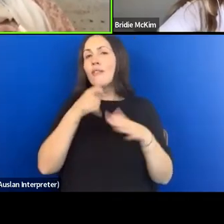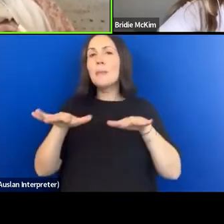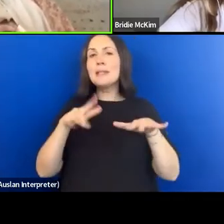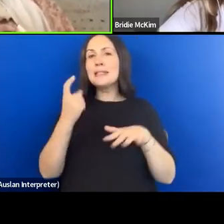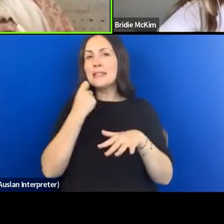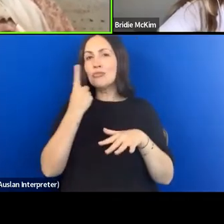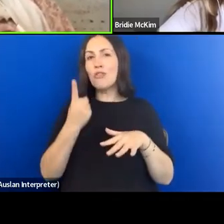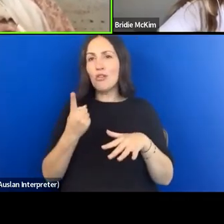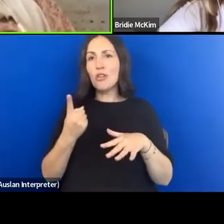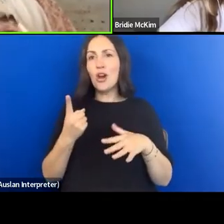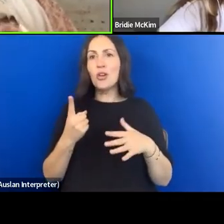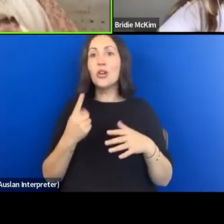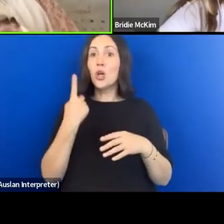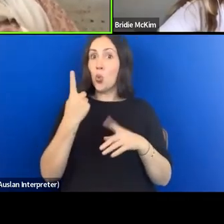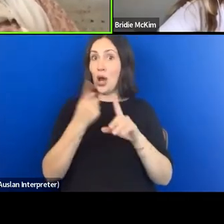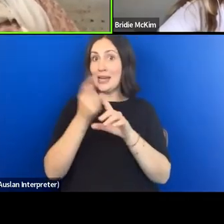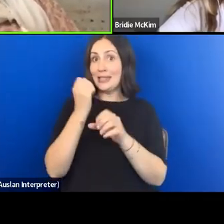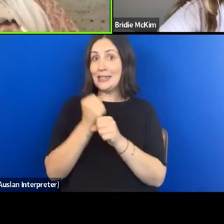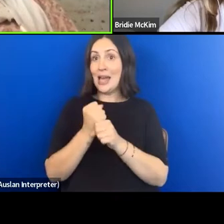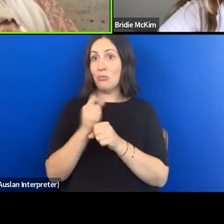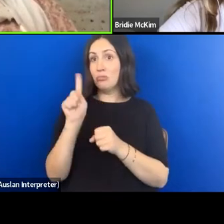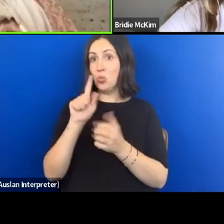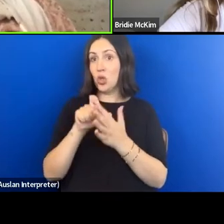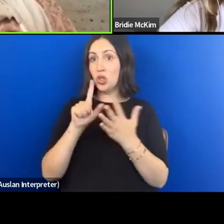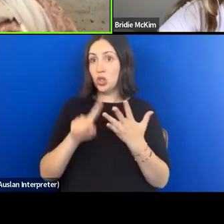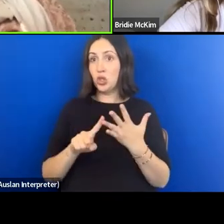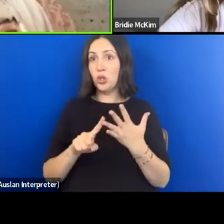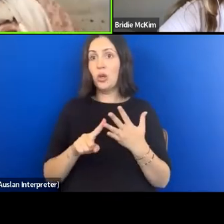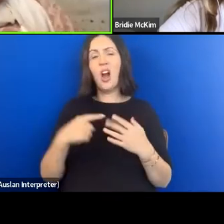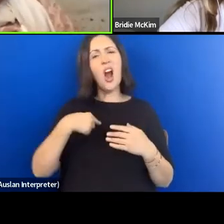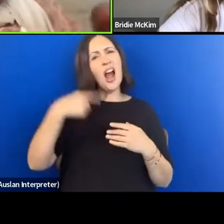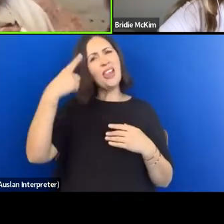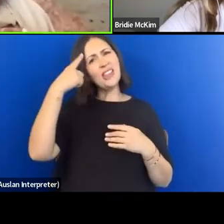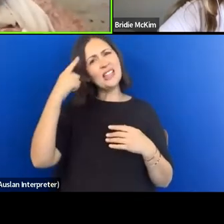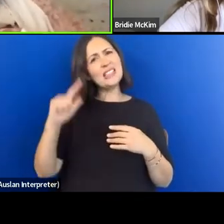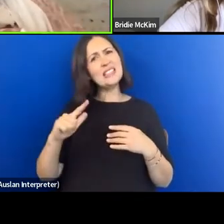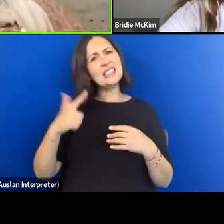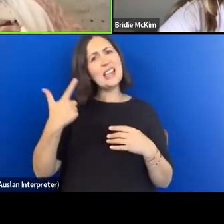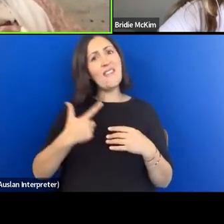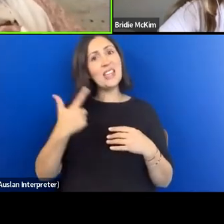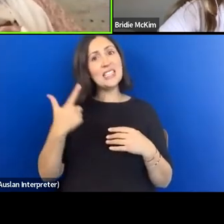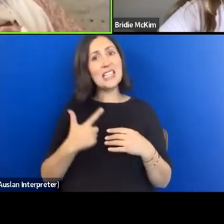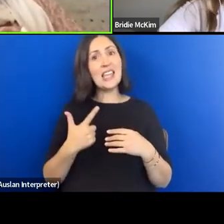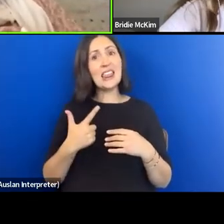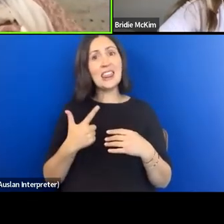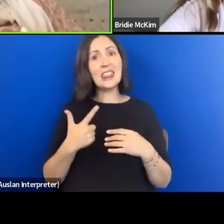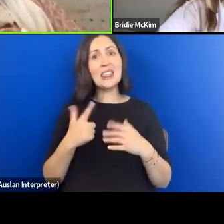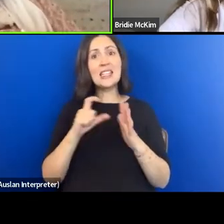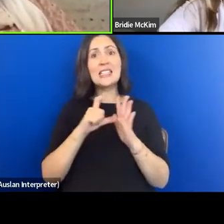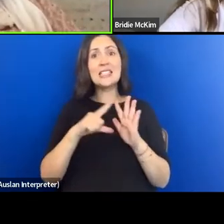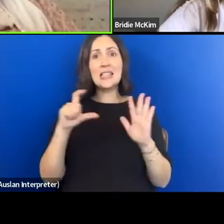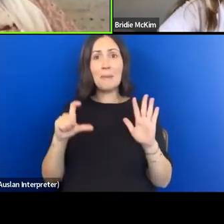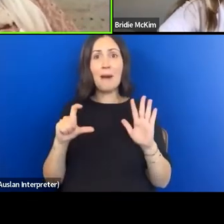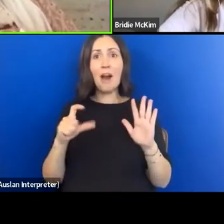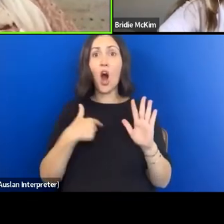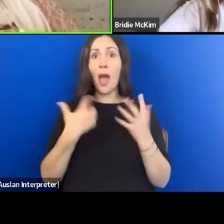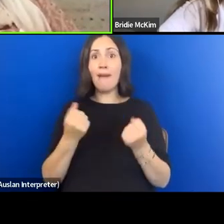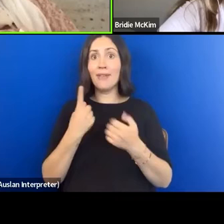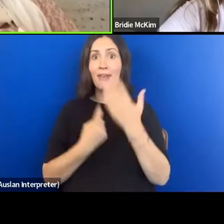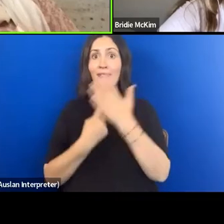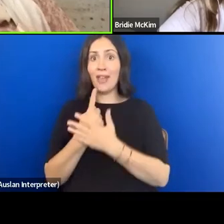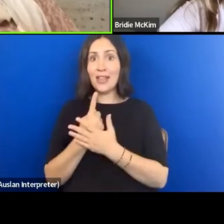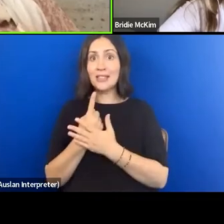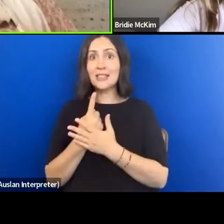for example, I think it's the 17th of December, I will be on